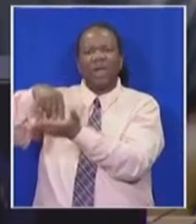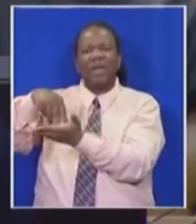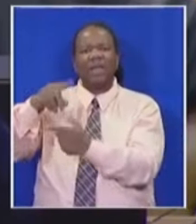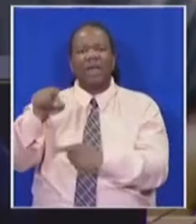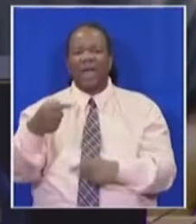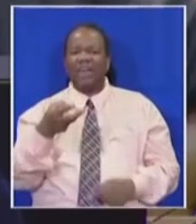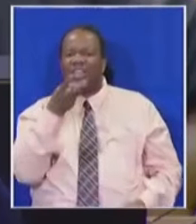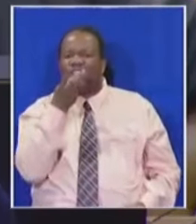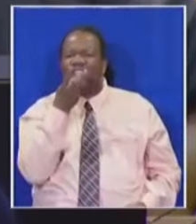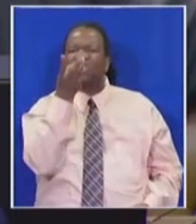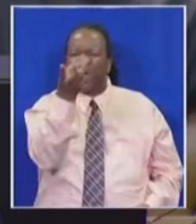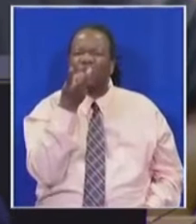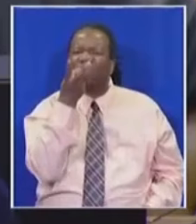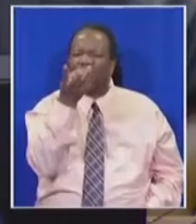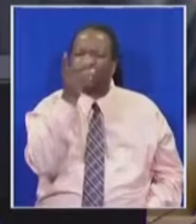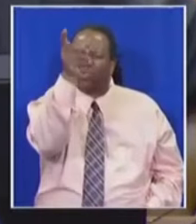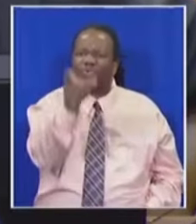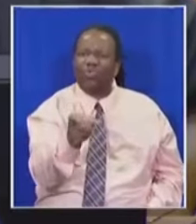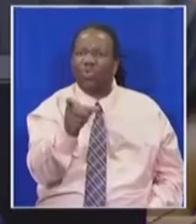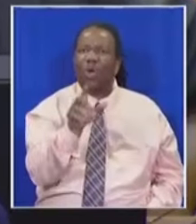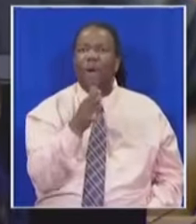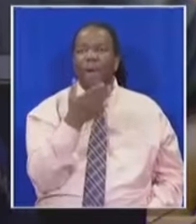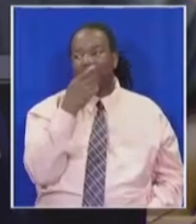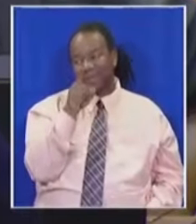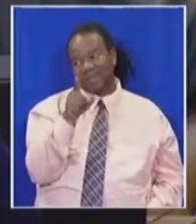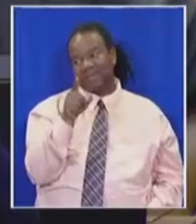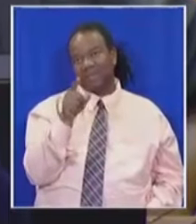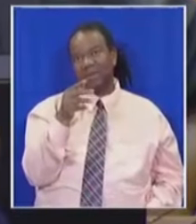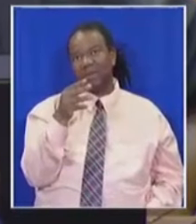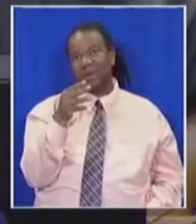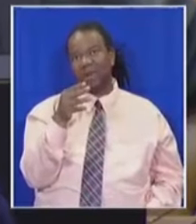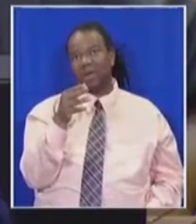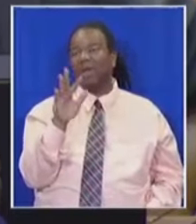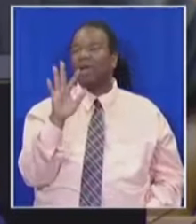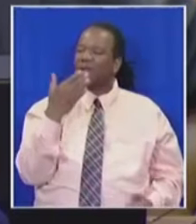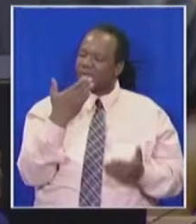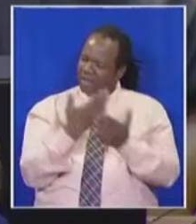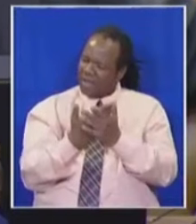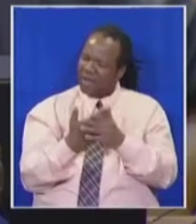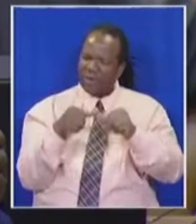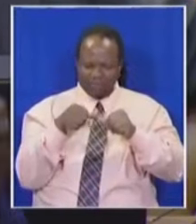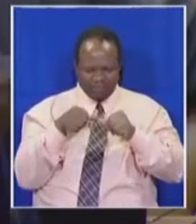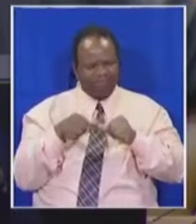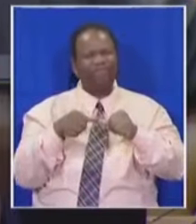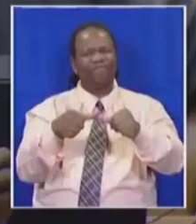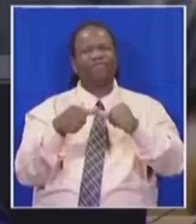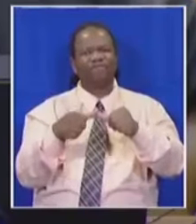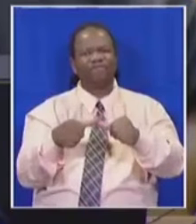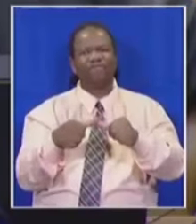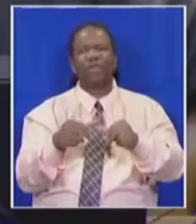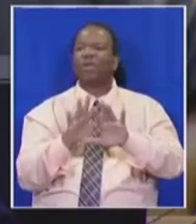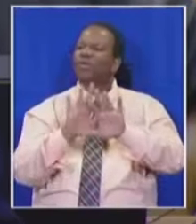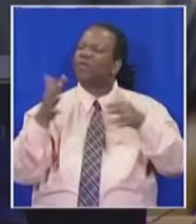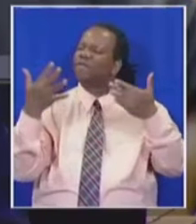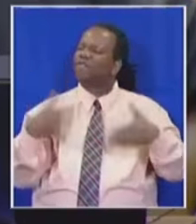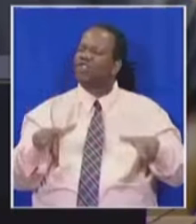officer, and they think that we should sit here and just look at them. Shall we proceed with the proceedings of the House? Because you have ruled as such.